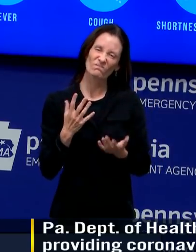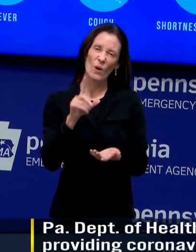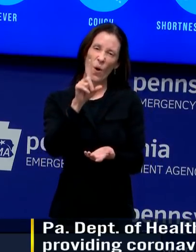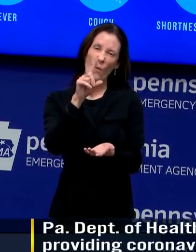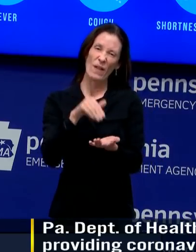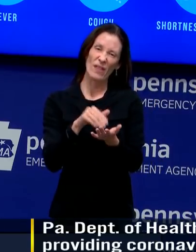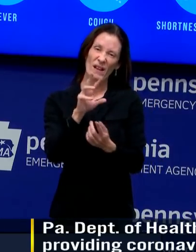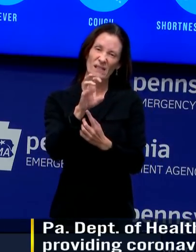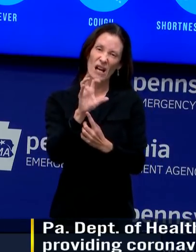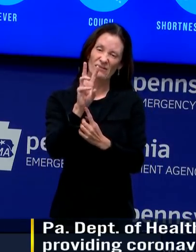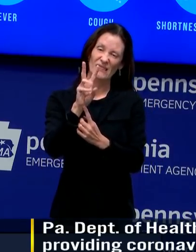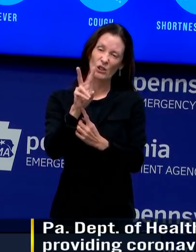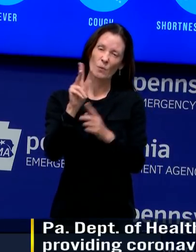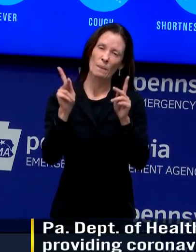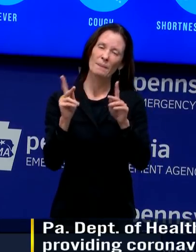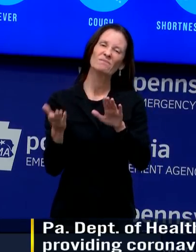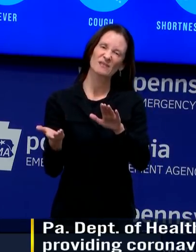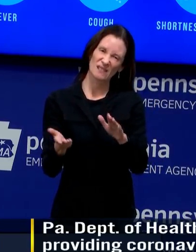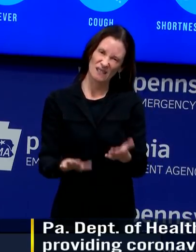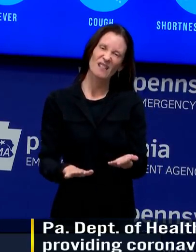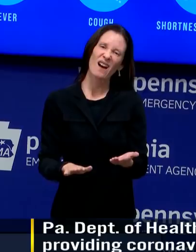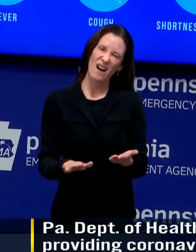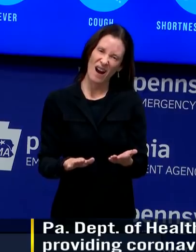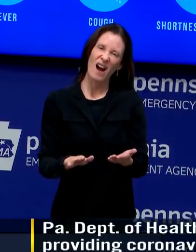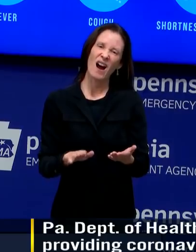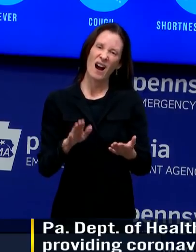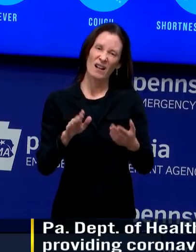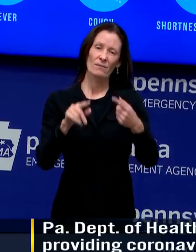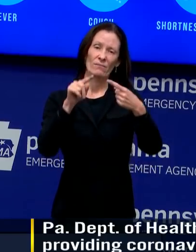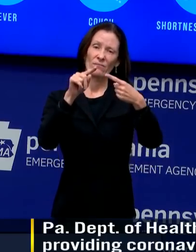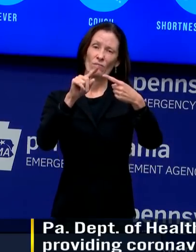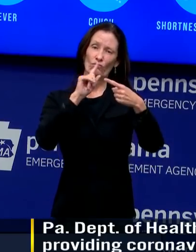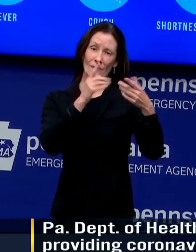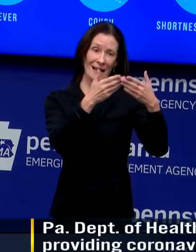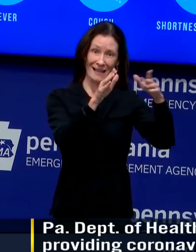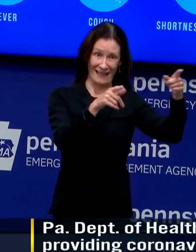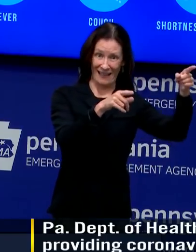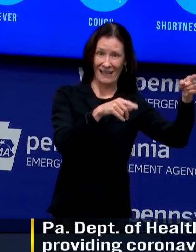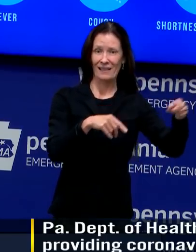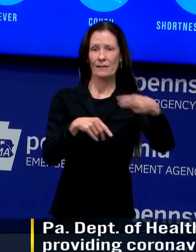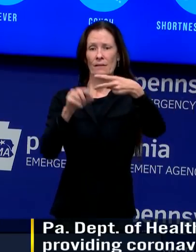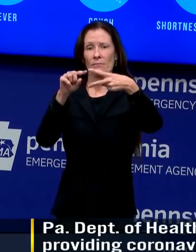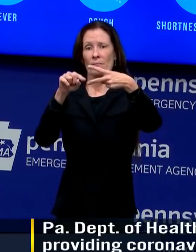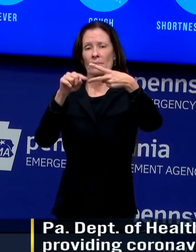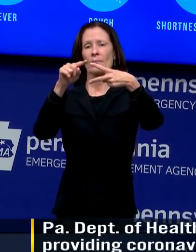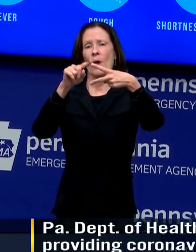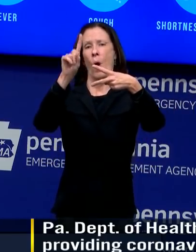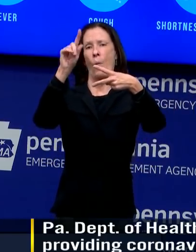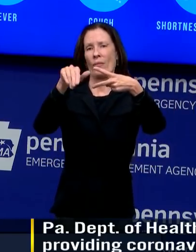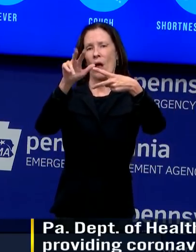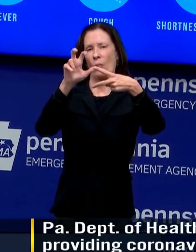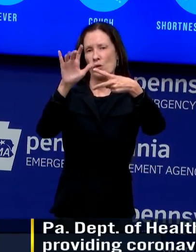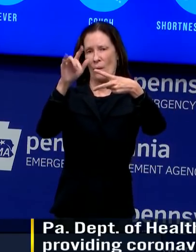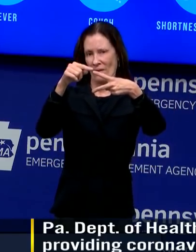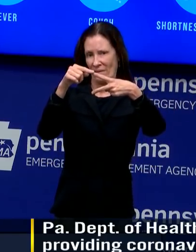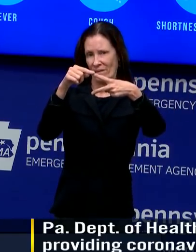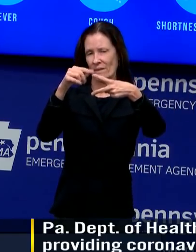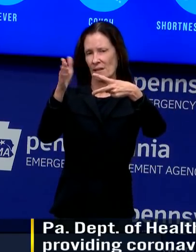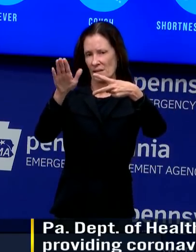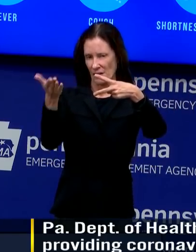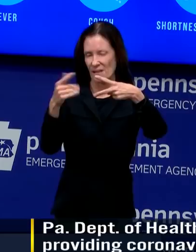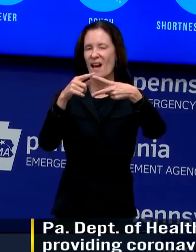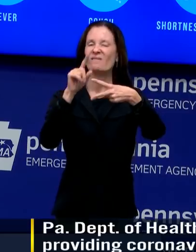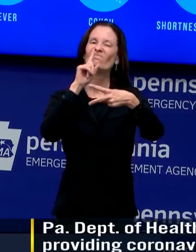1,325 confirmed deaths and 297 probable deaths using the criteria that we discussed yesterday.